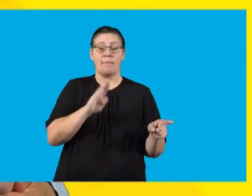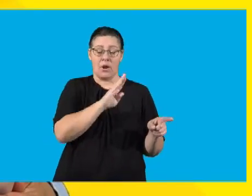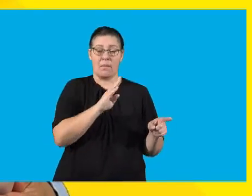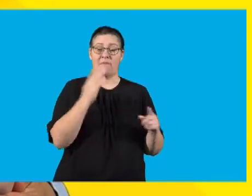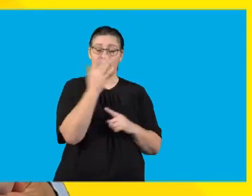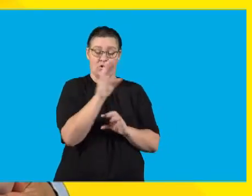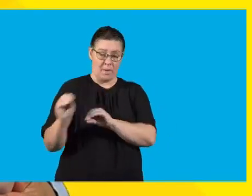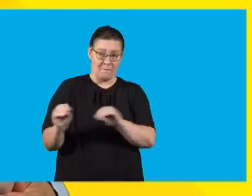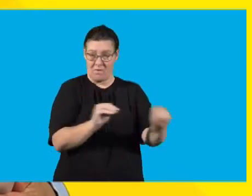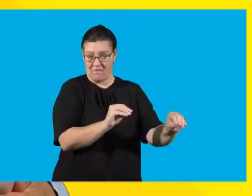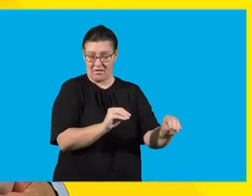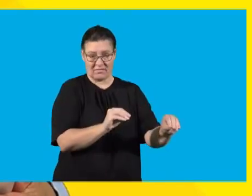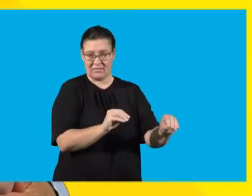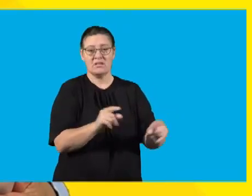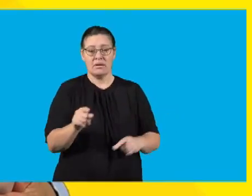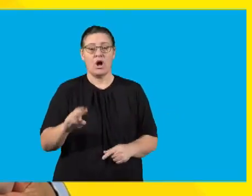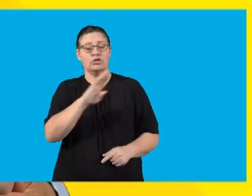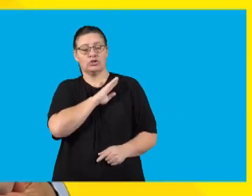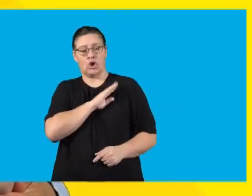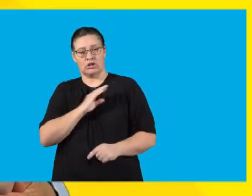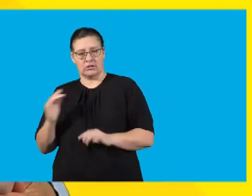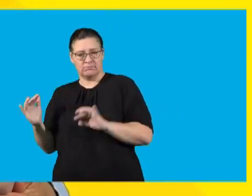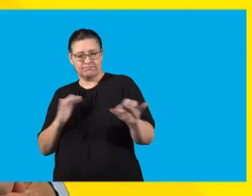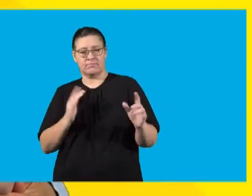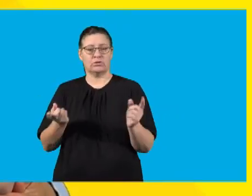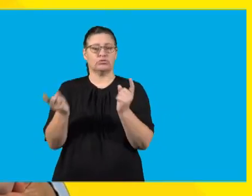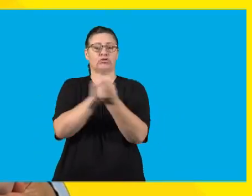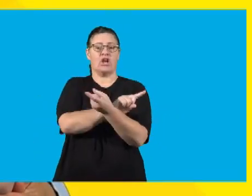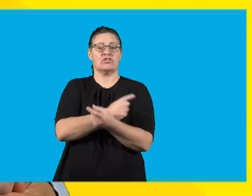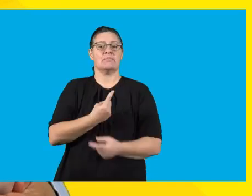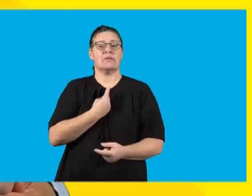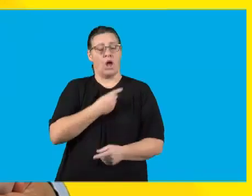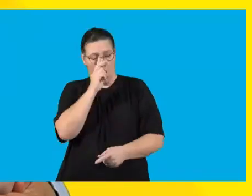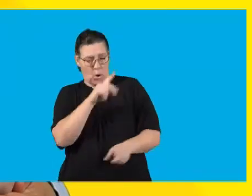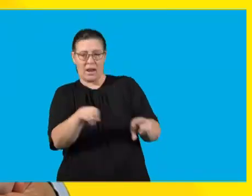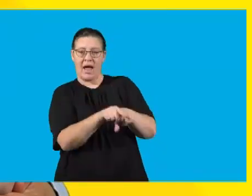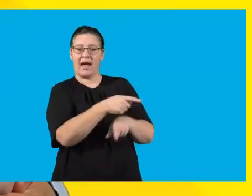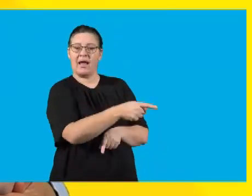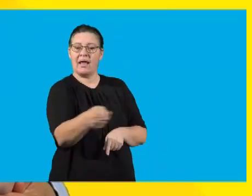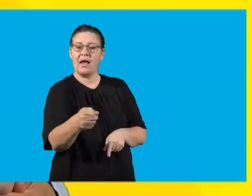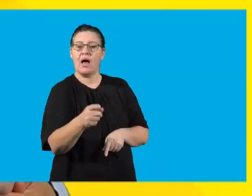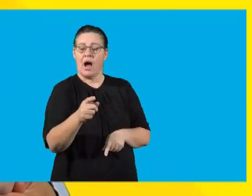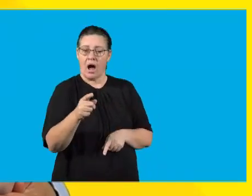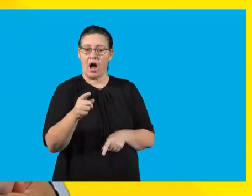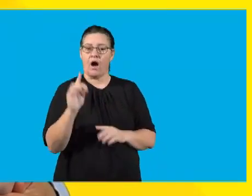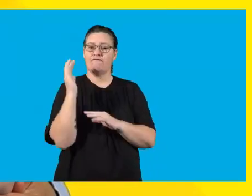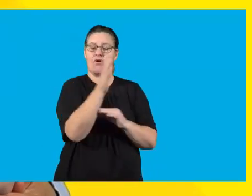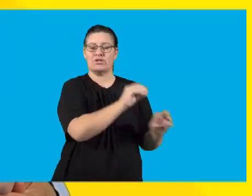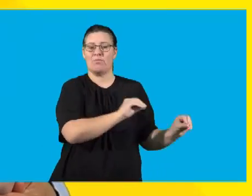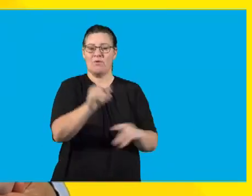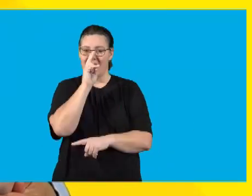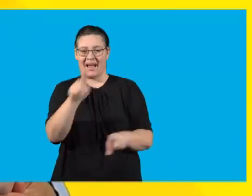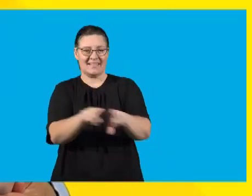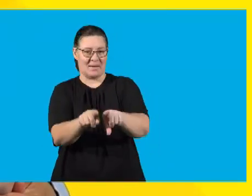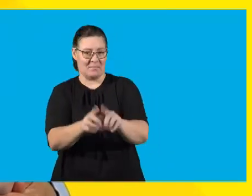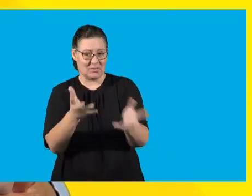Burnham Forest moves. And we know what happens. The soldiers then camouflage themselves and it seems as if Burnham